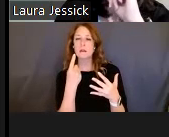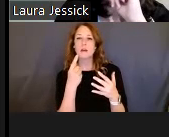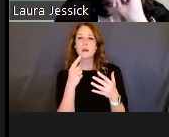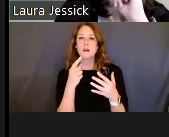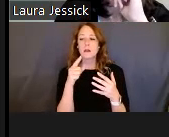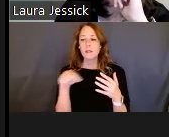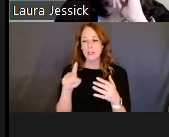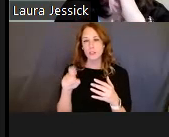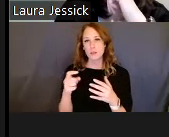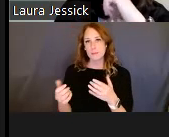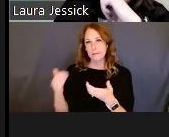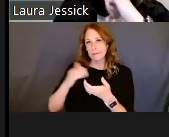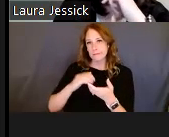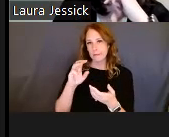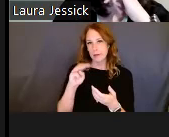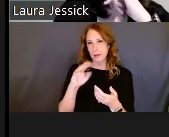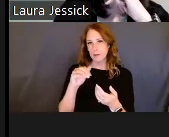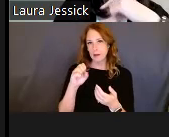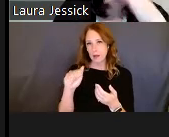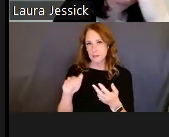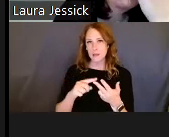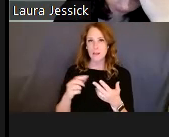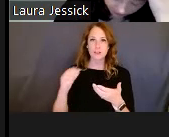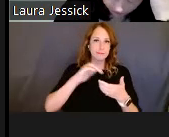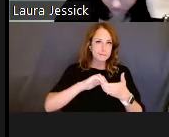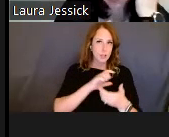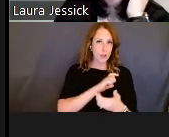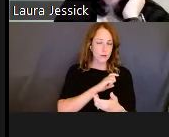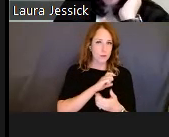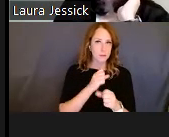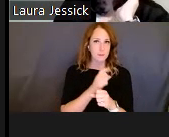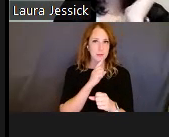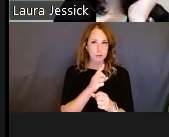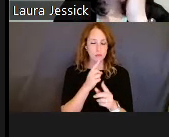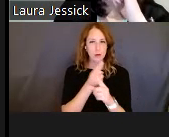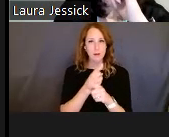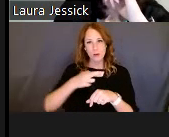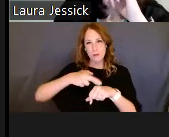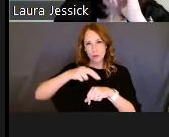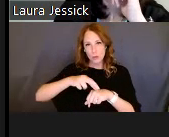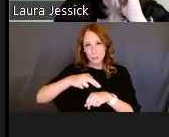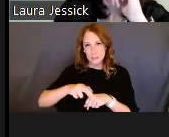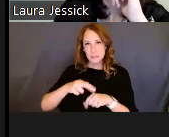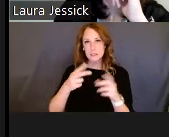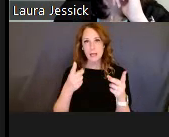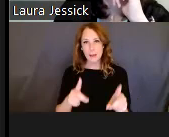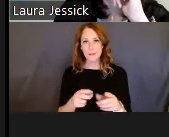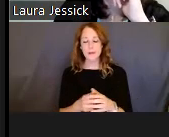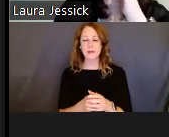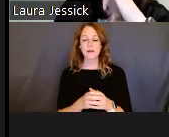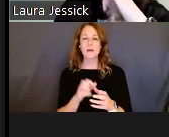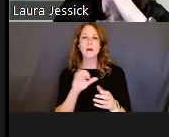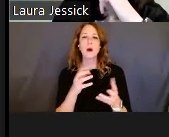with MCASA as well as law enforcement to make sure any proper referrals are made. And also, we want